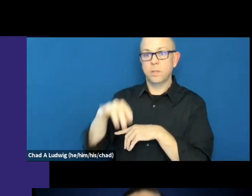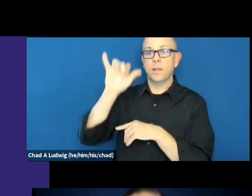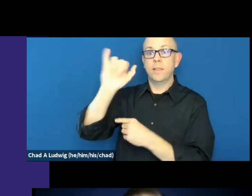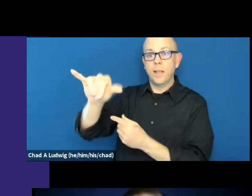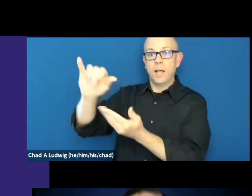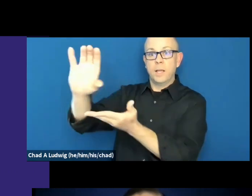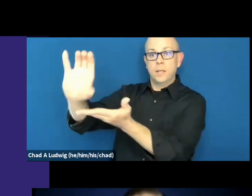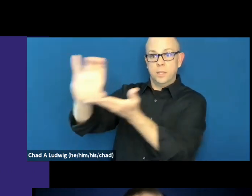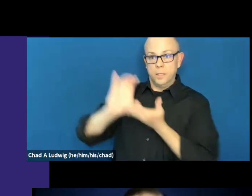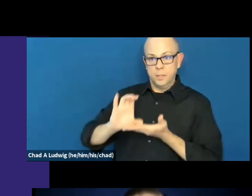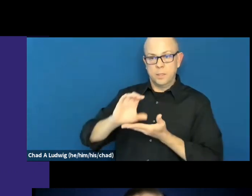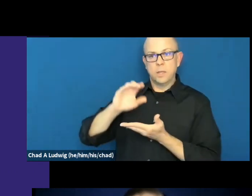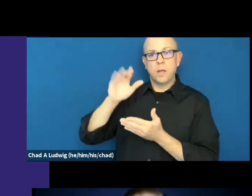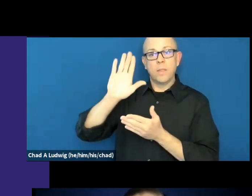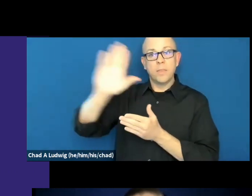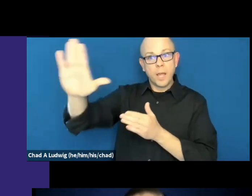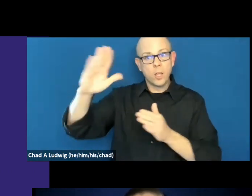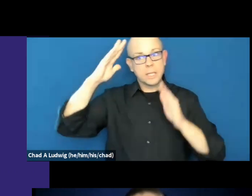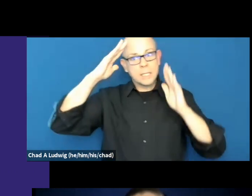Justice.